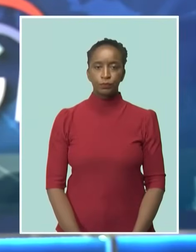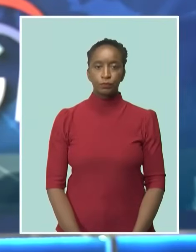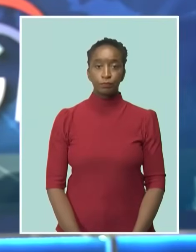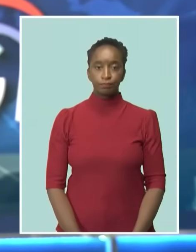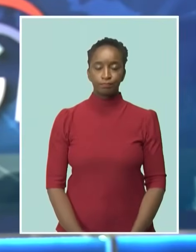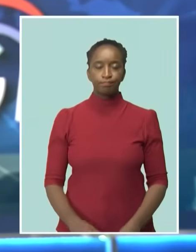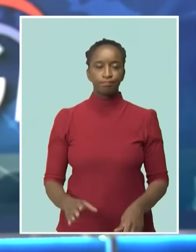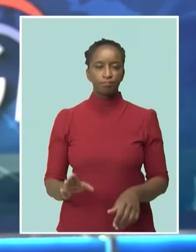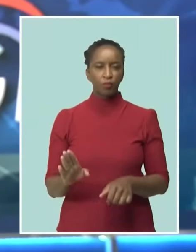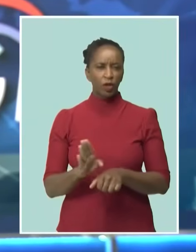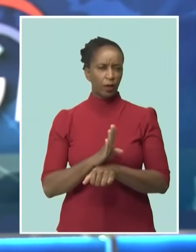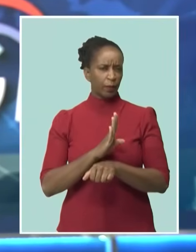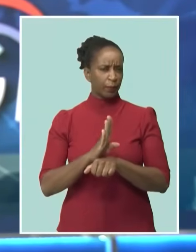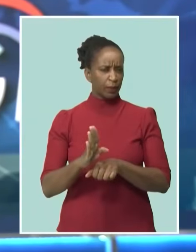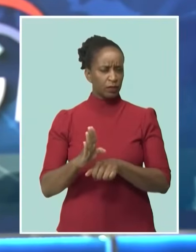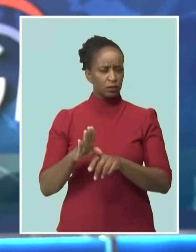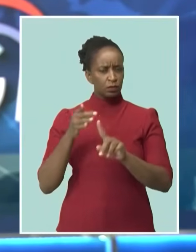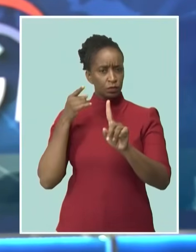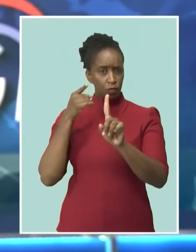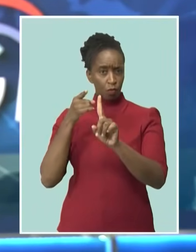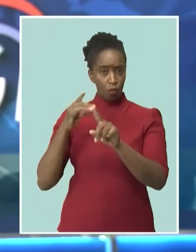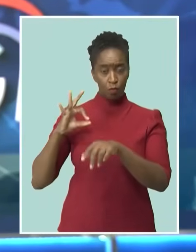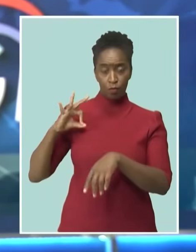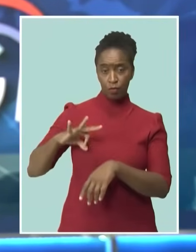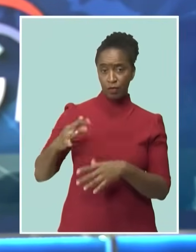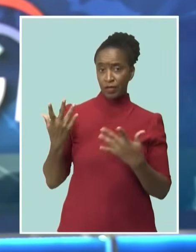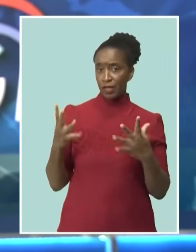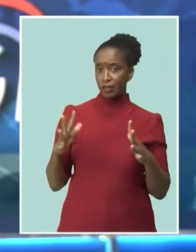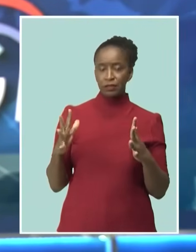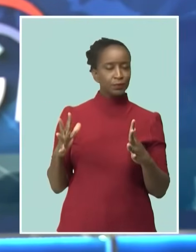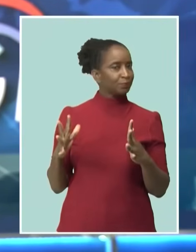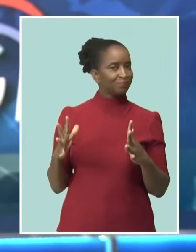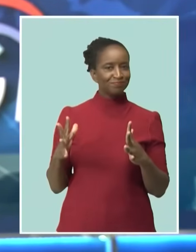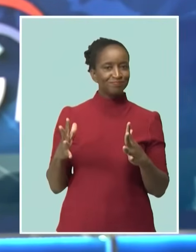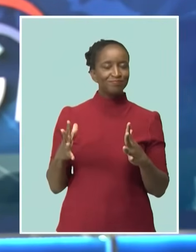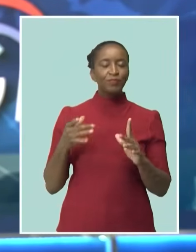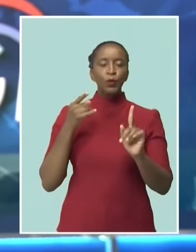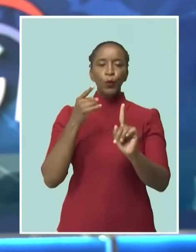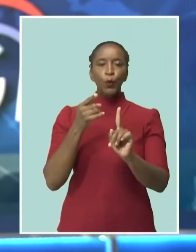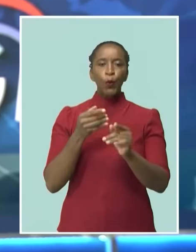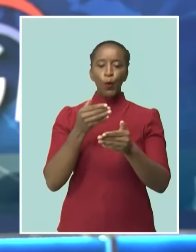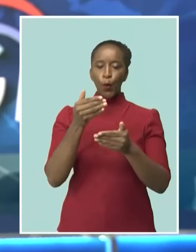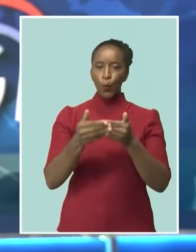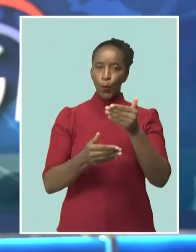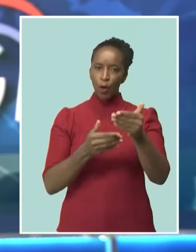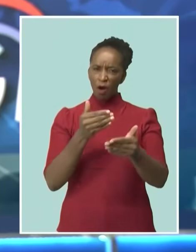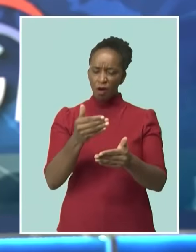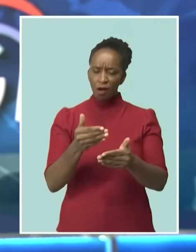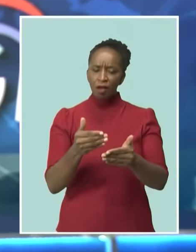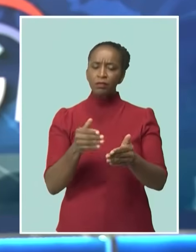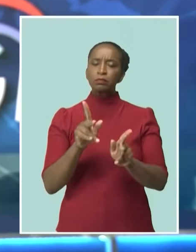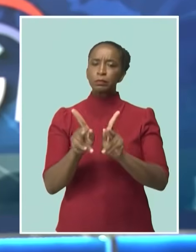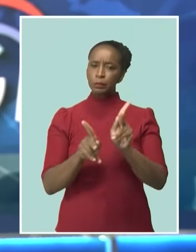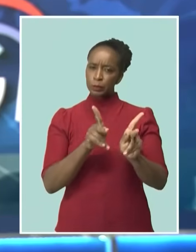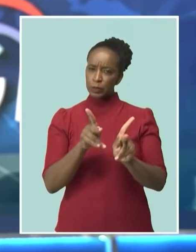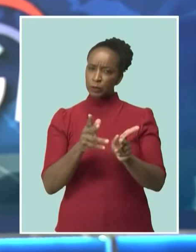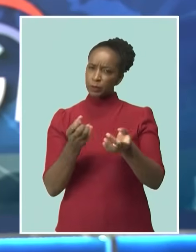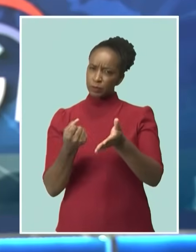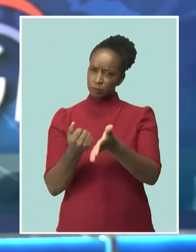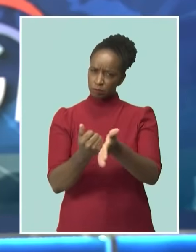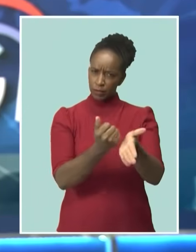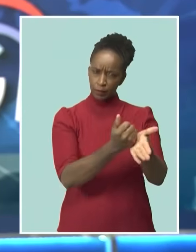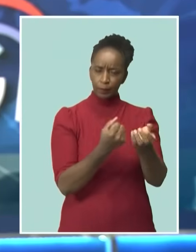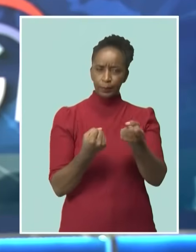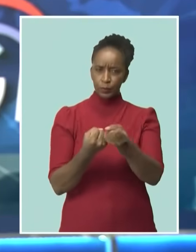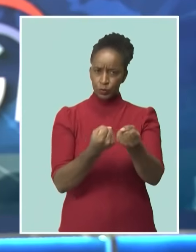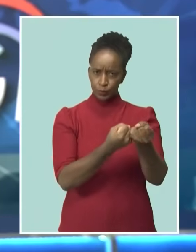Business is not solely about profit, but fundamentally about progress and people. The advice came from President of the Barbados Chamber of Commerce